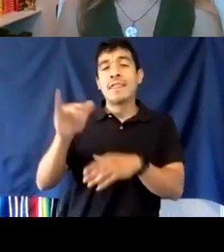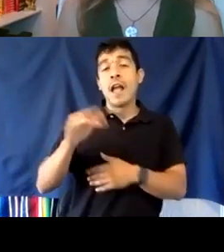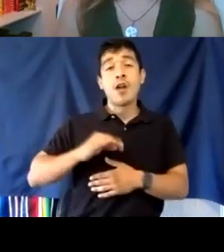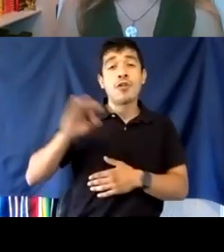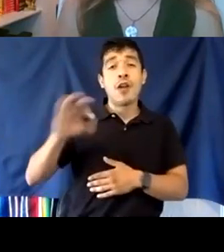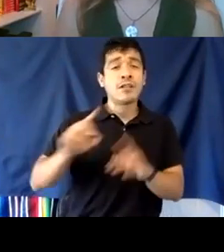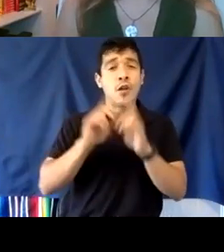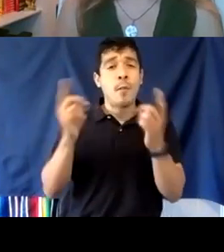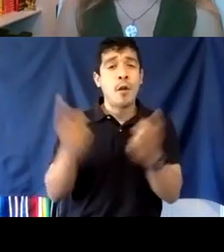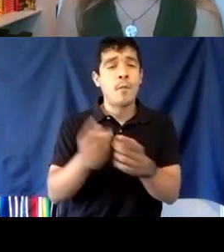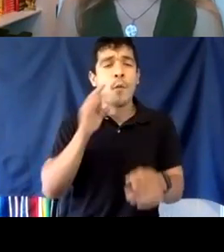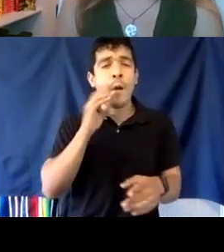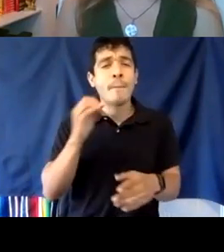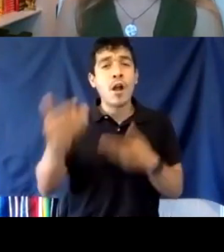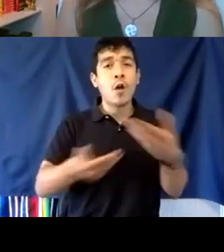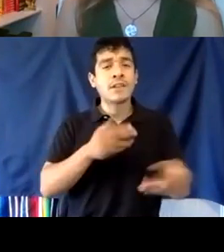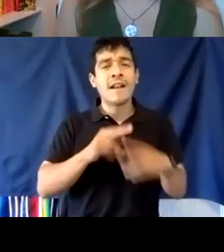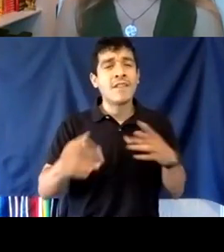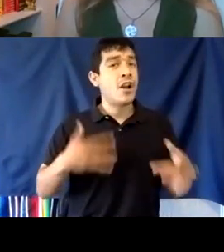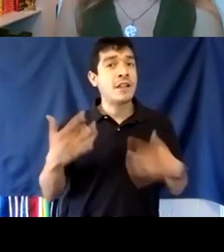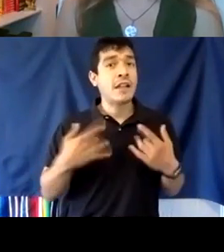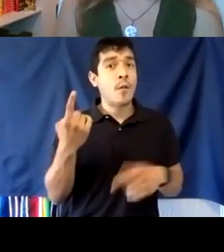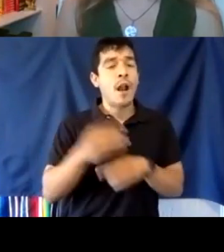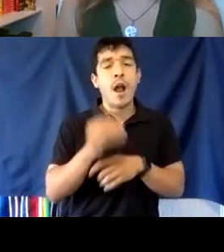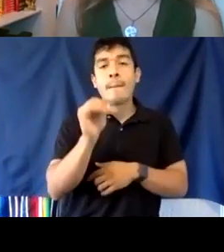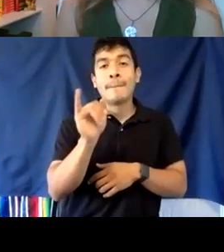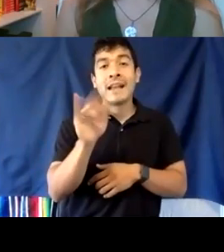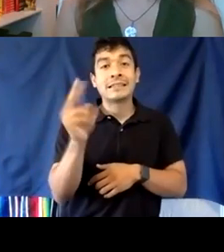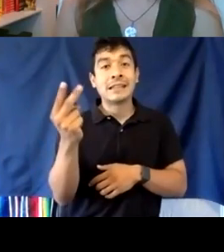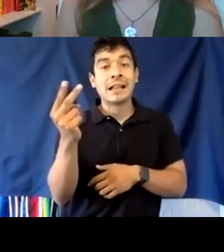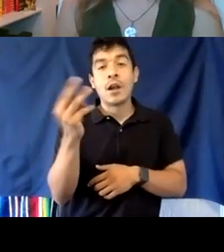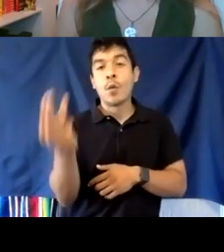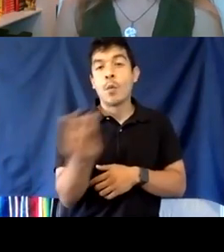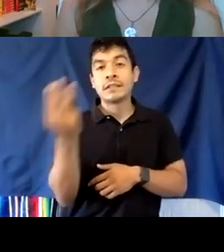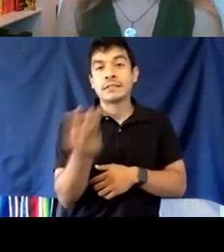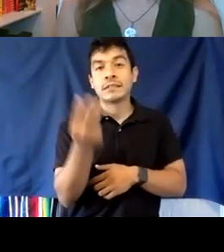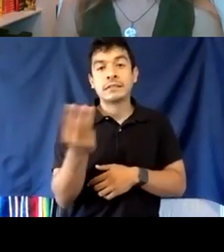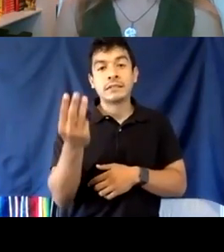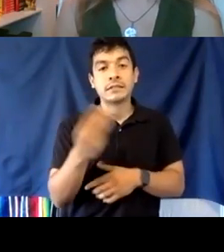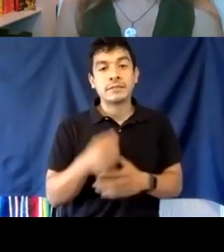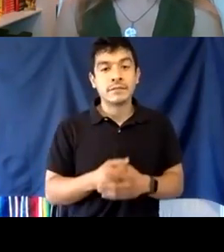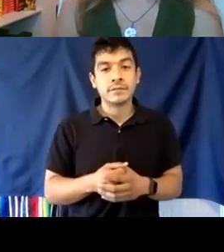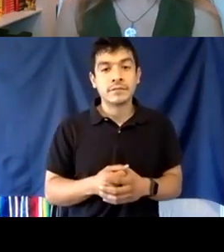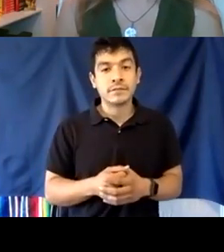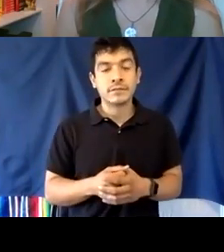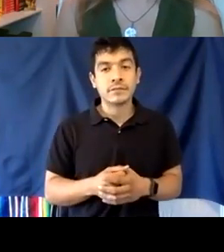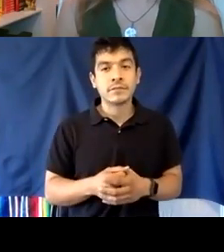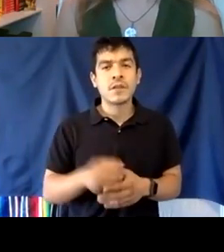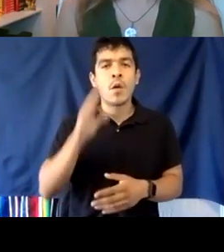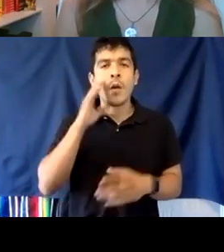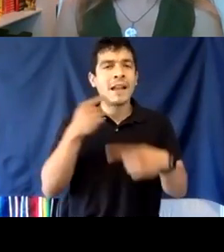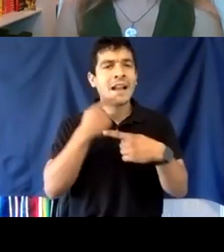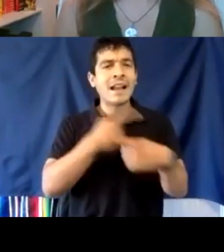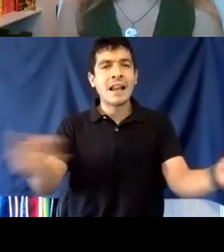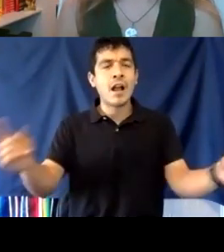be hosting a very exciting panel on Wednesday, May 2nd, which is, it's going to be announced, all the